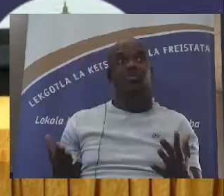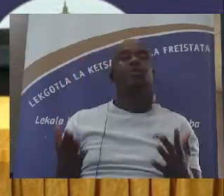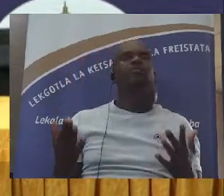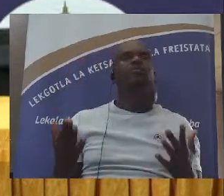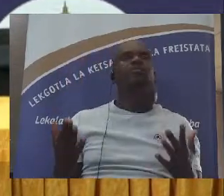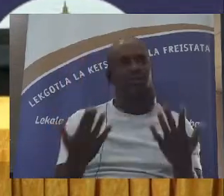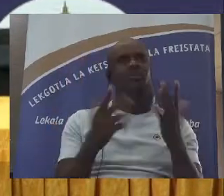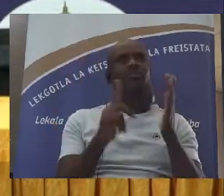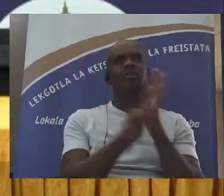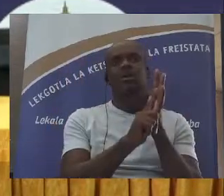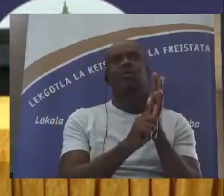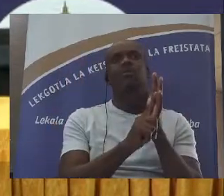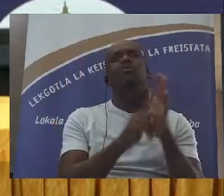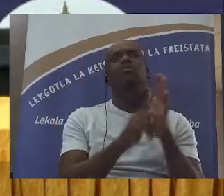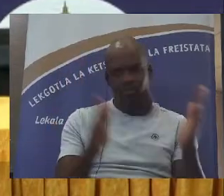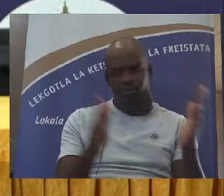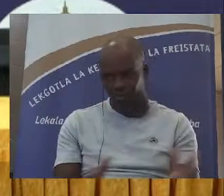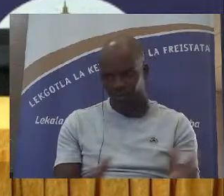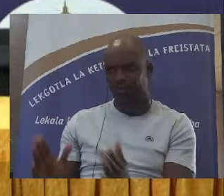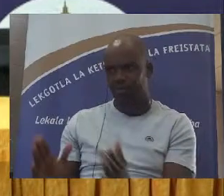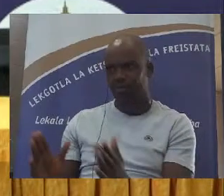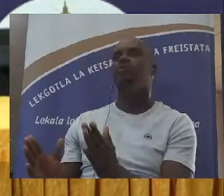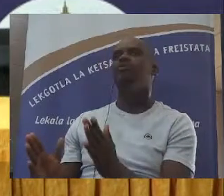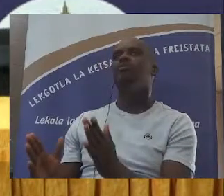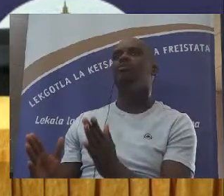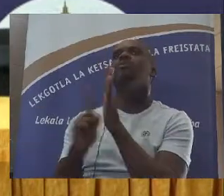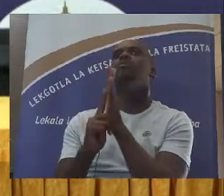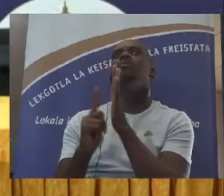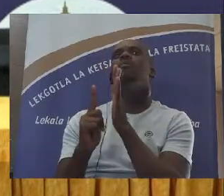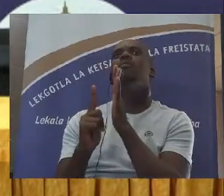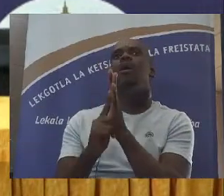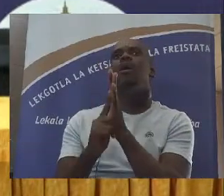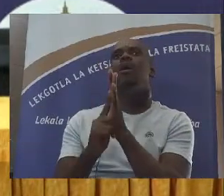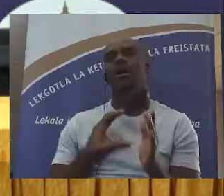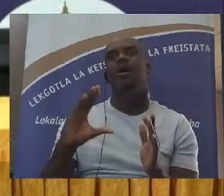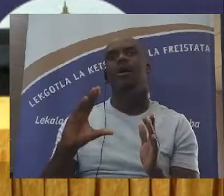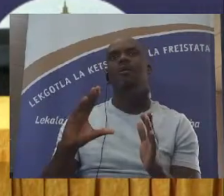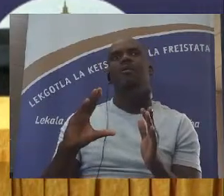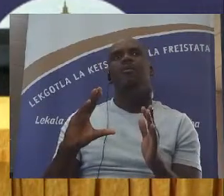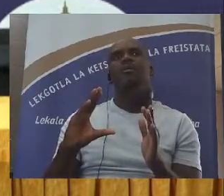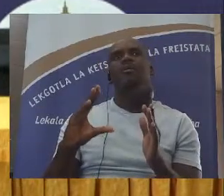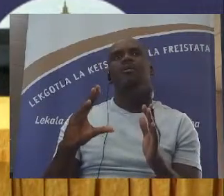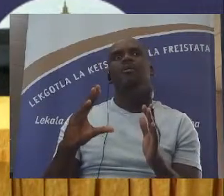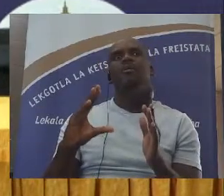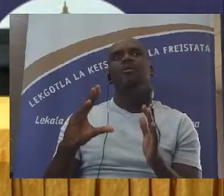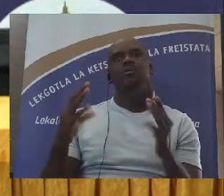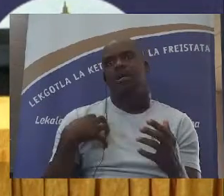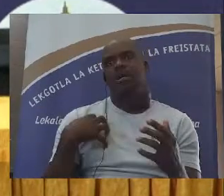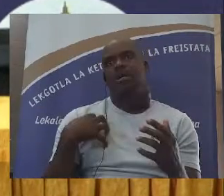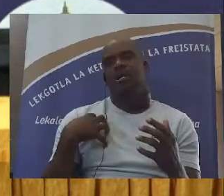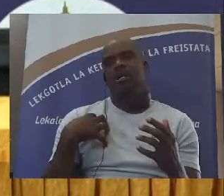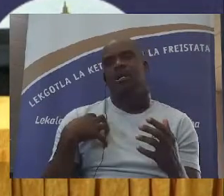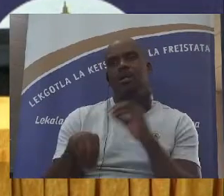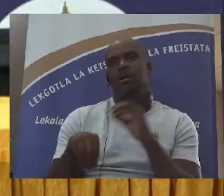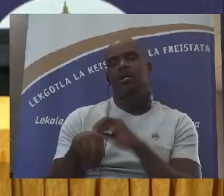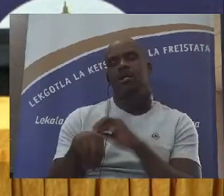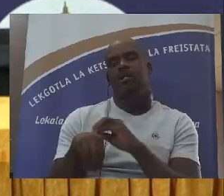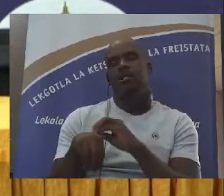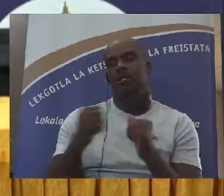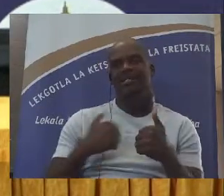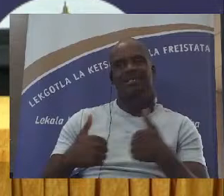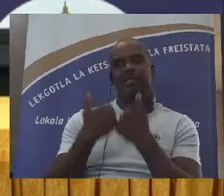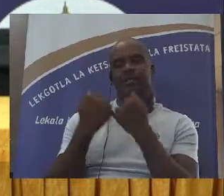Okay? That's what you should do. So explain the issue of SIFA and the issue of putting together. And then the